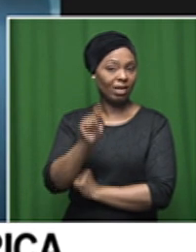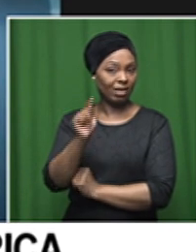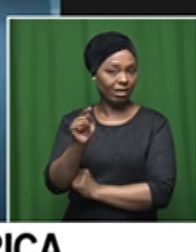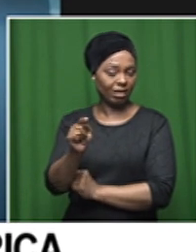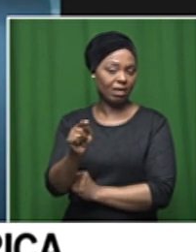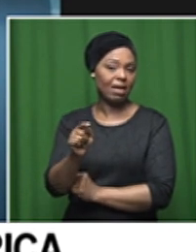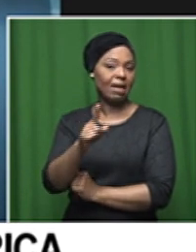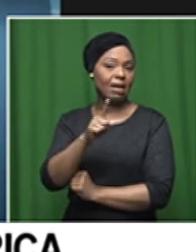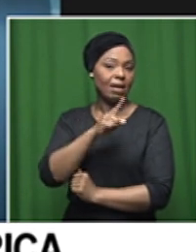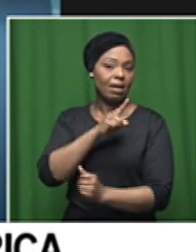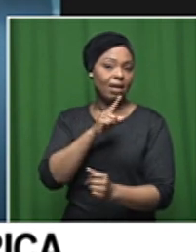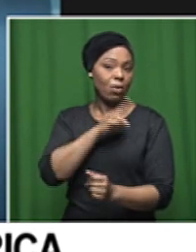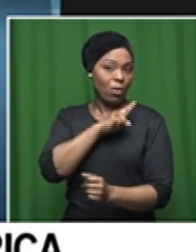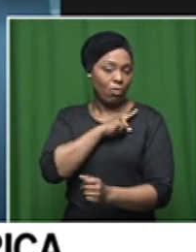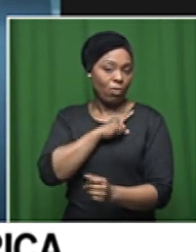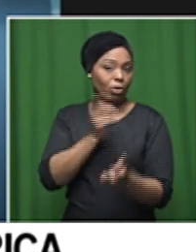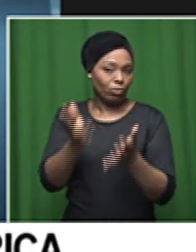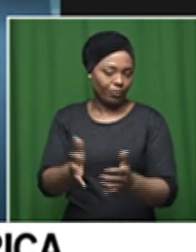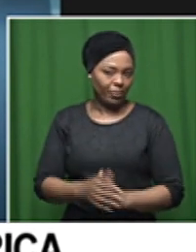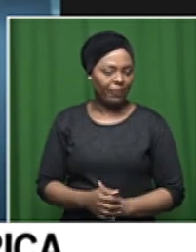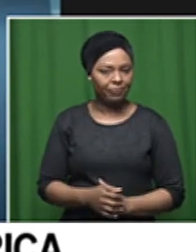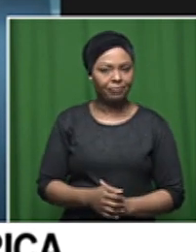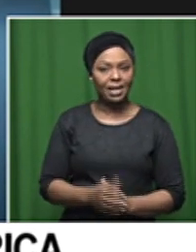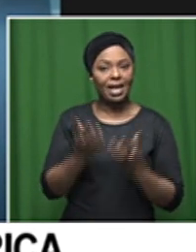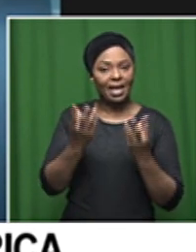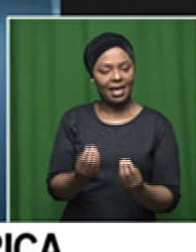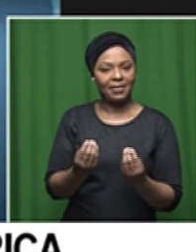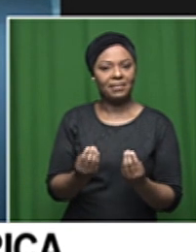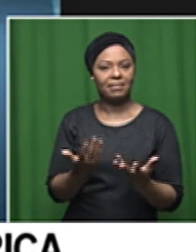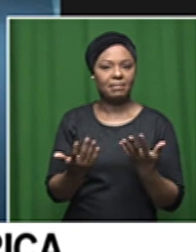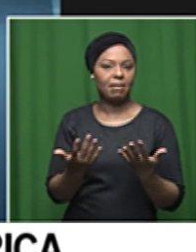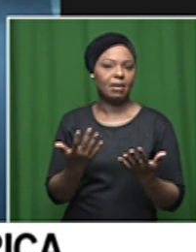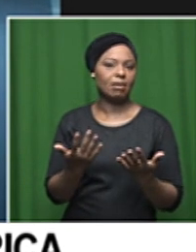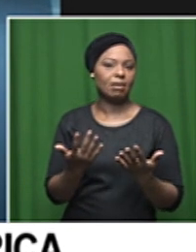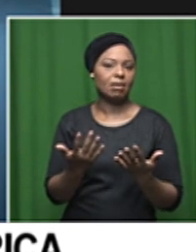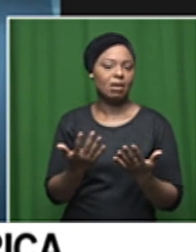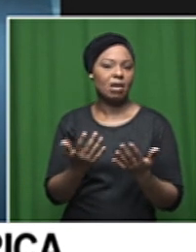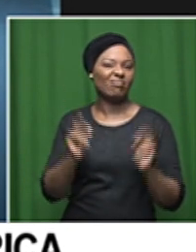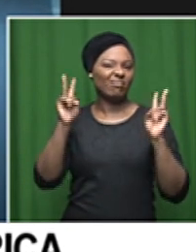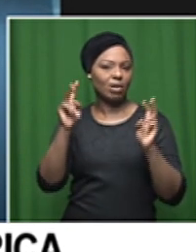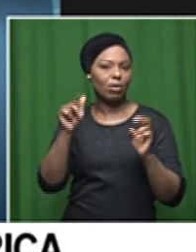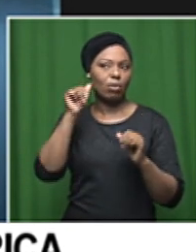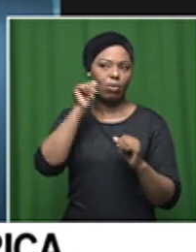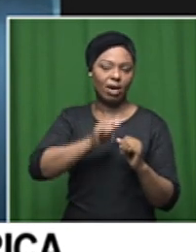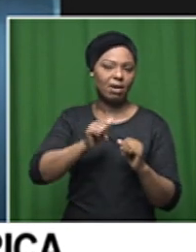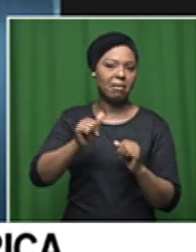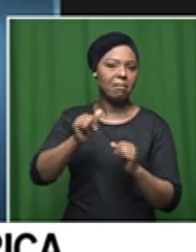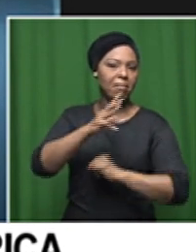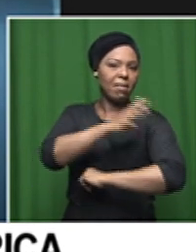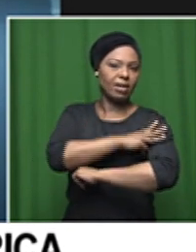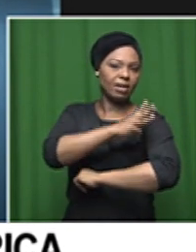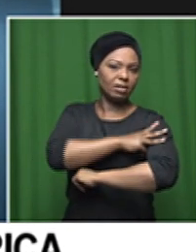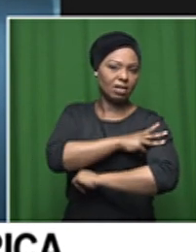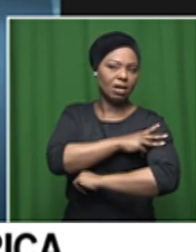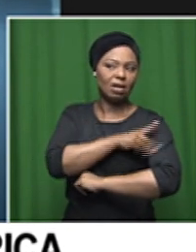many reasons. One, you have a situation where management in facilities, it's not